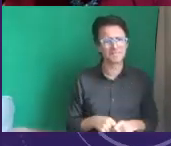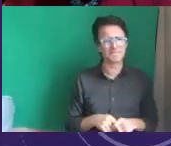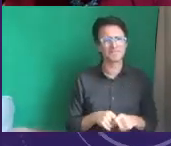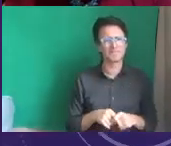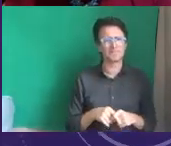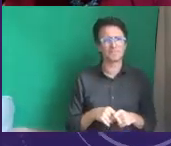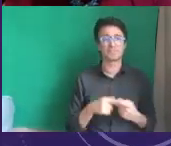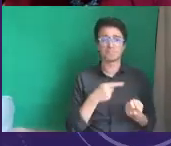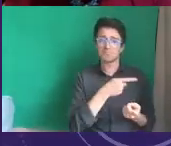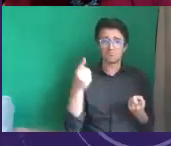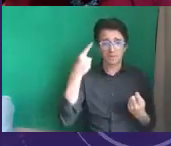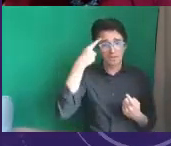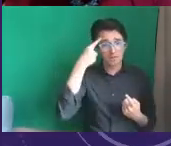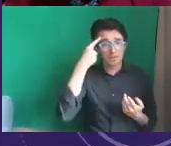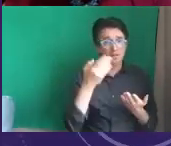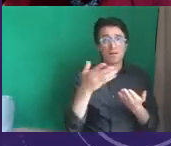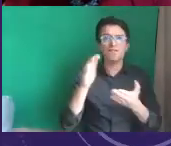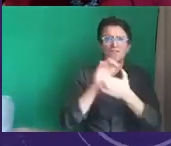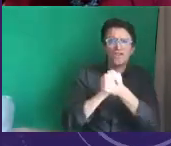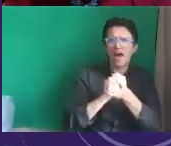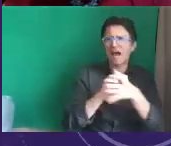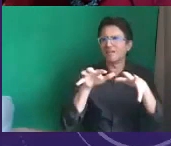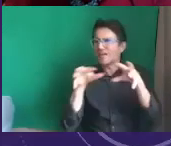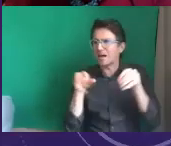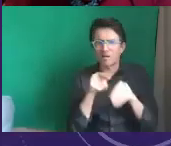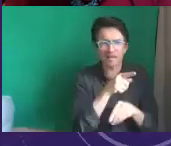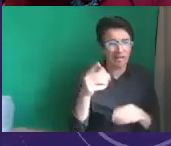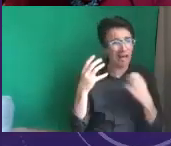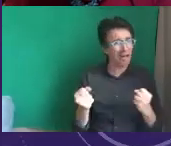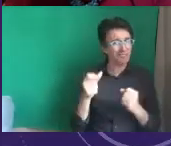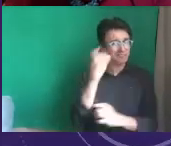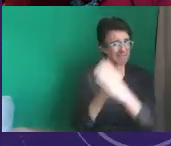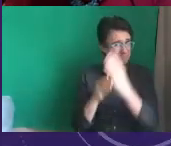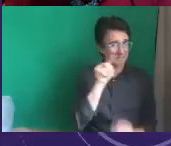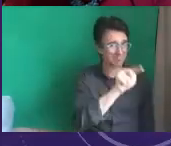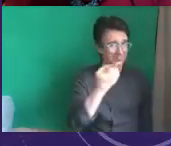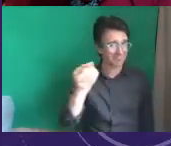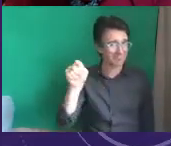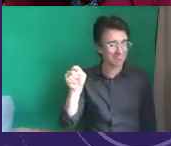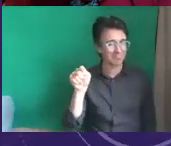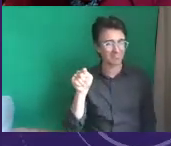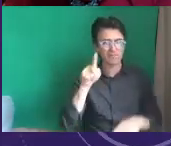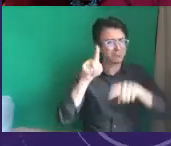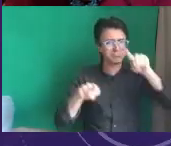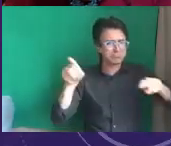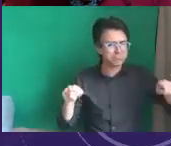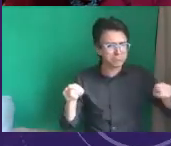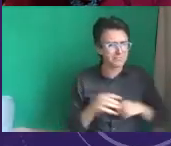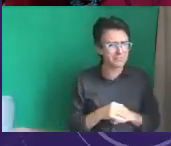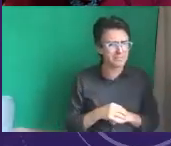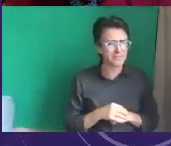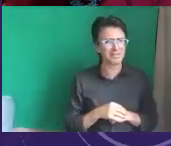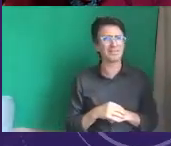point. If the disability rights movement wants to be more inclusive and diverse,